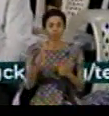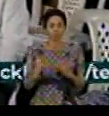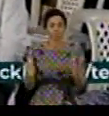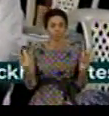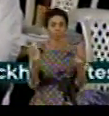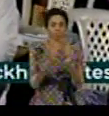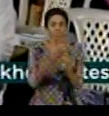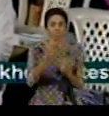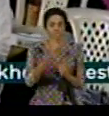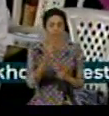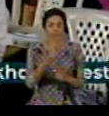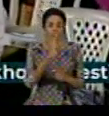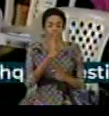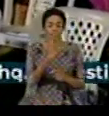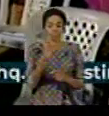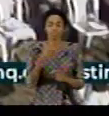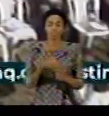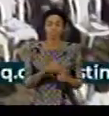there